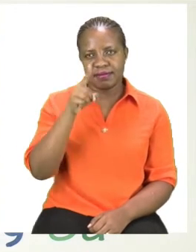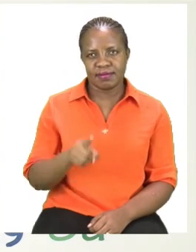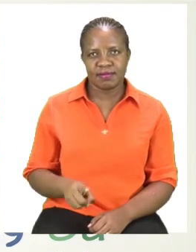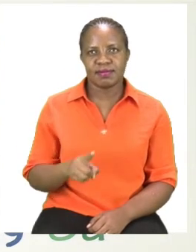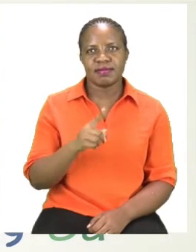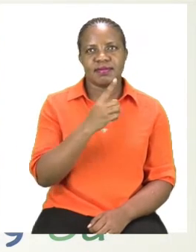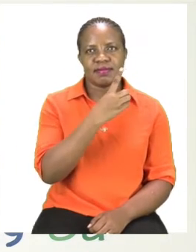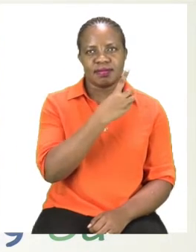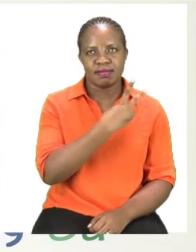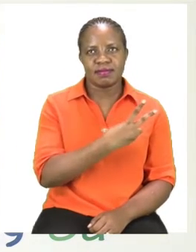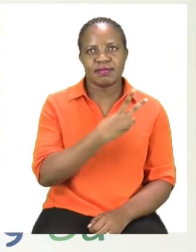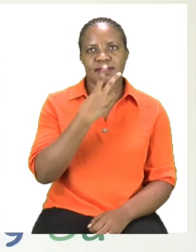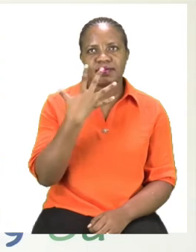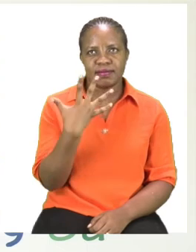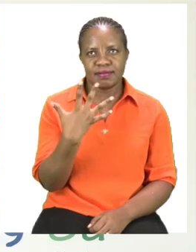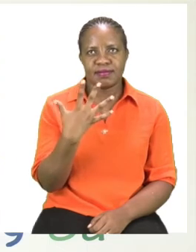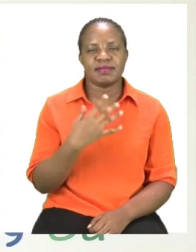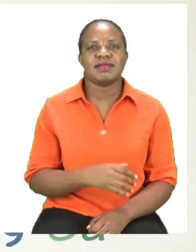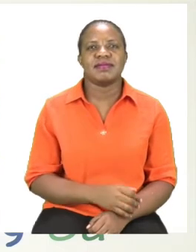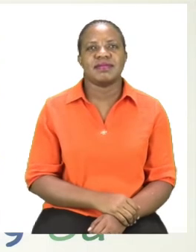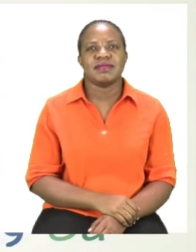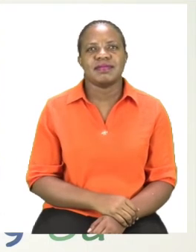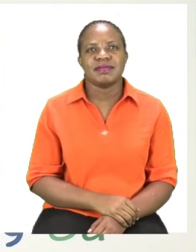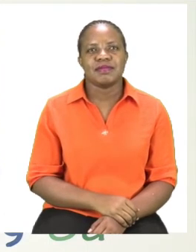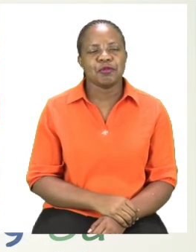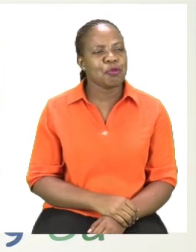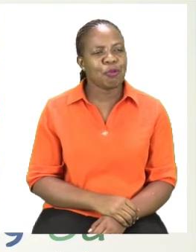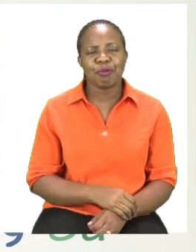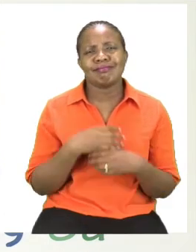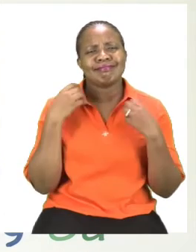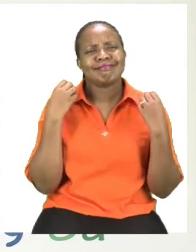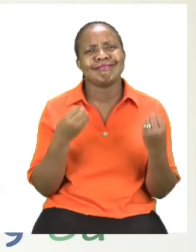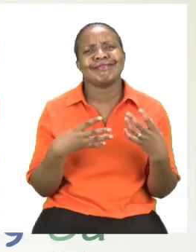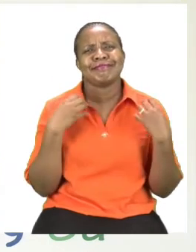25. Gosh, we almost finished the whole board.